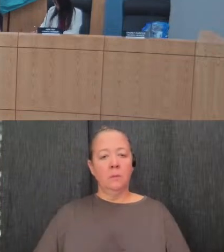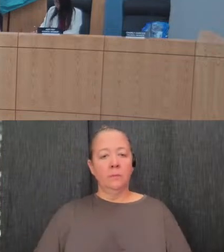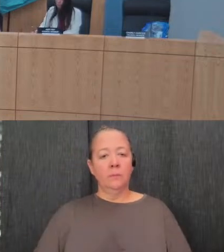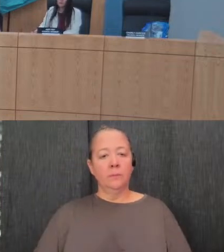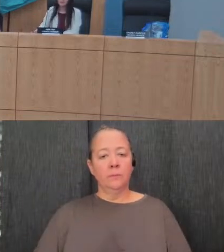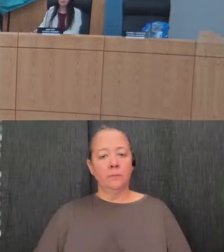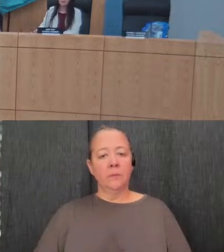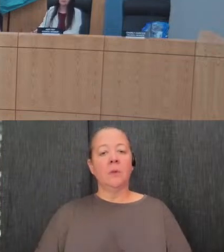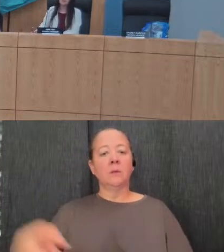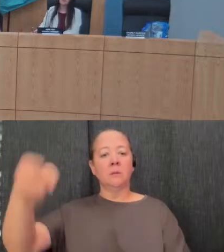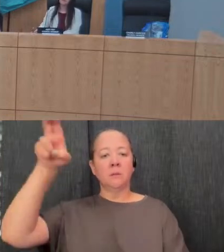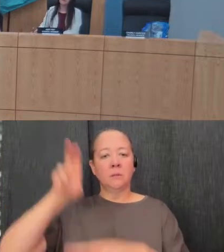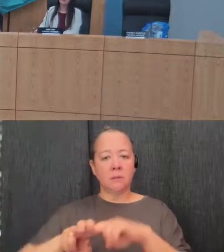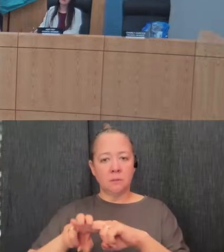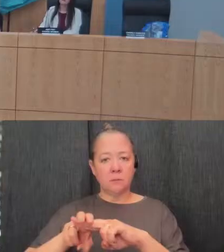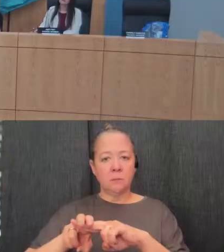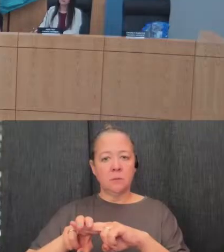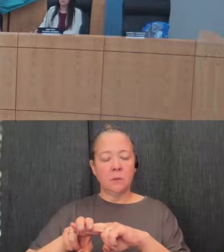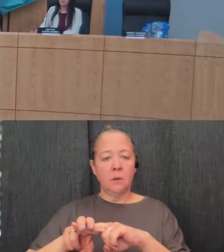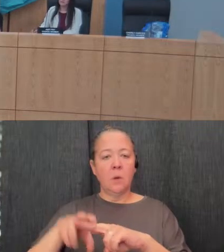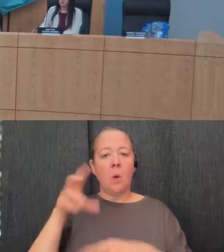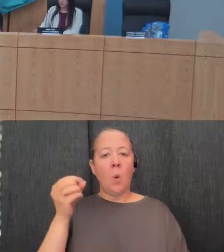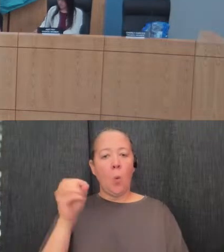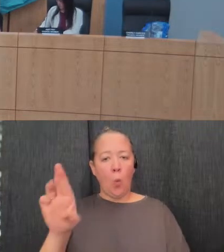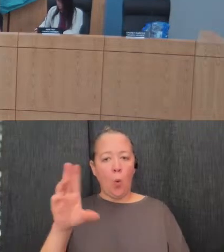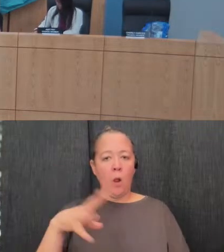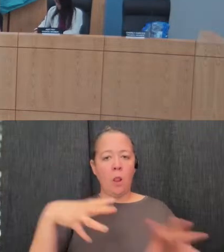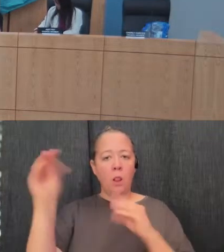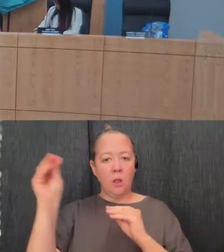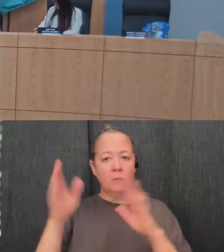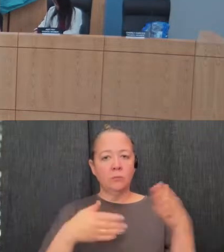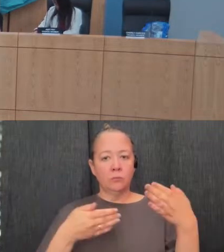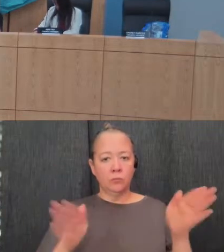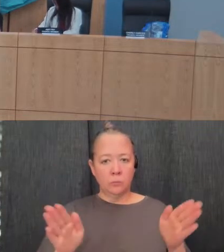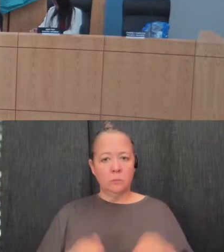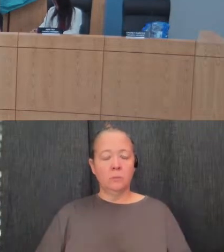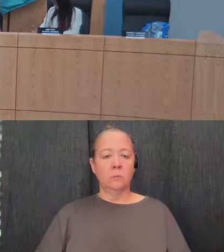2030, it'll be. Sit down or leave the room.